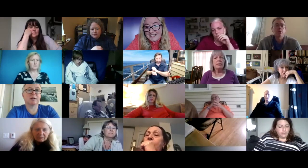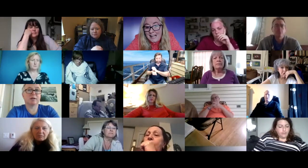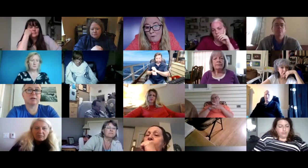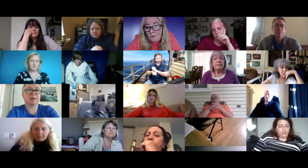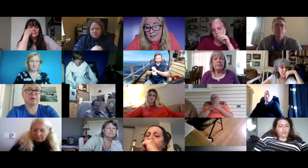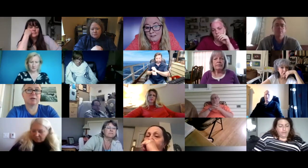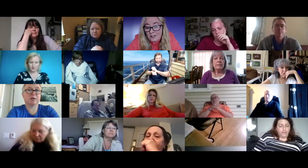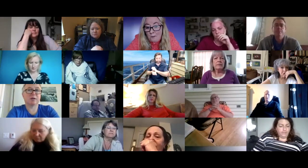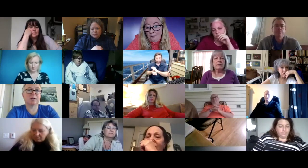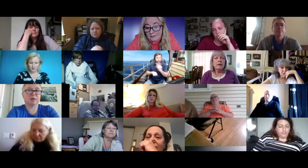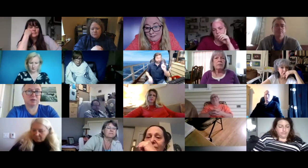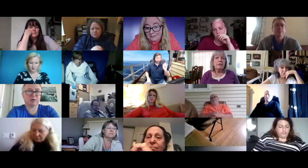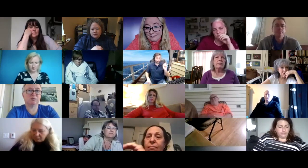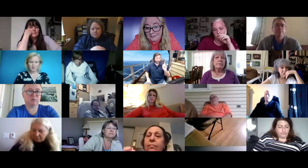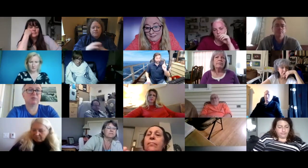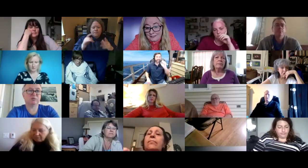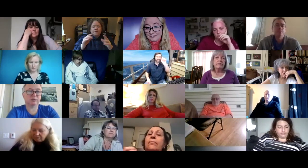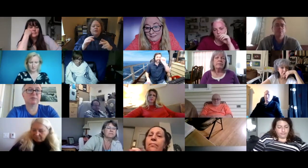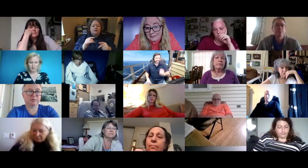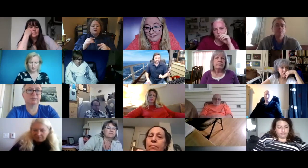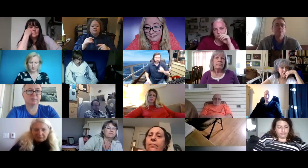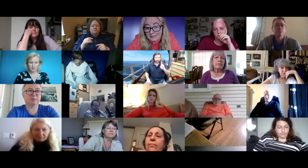in South Dublin.